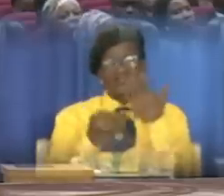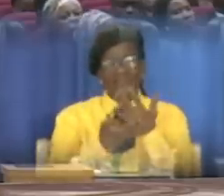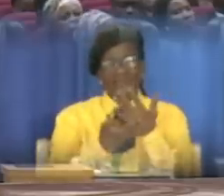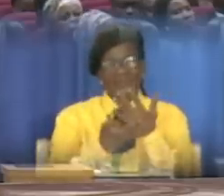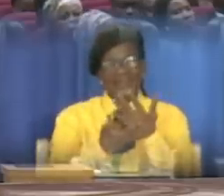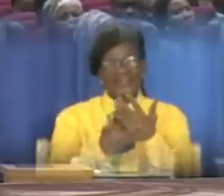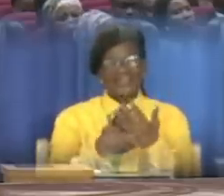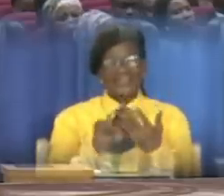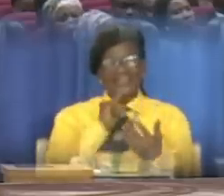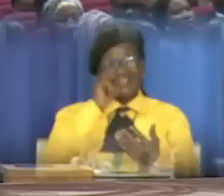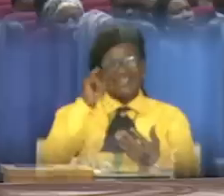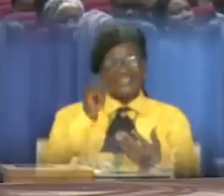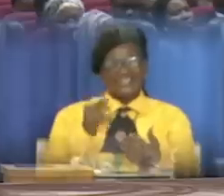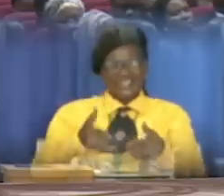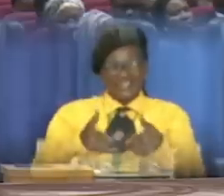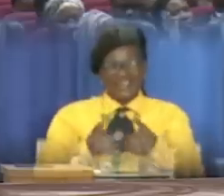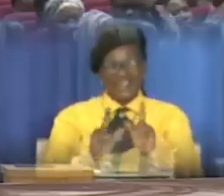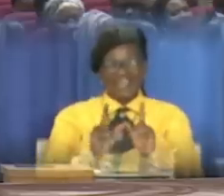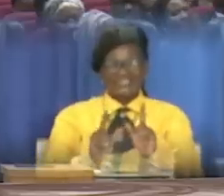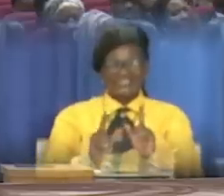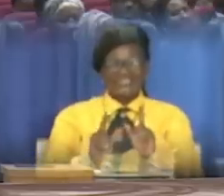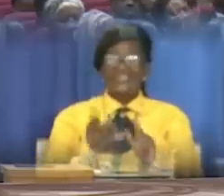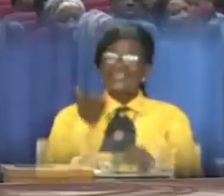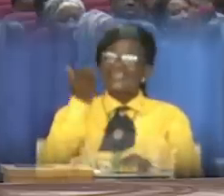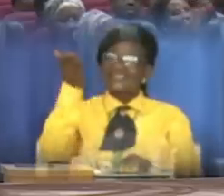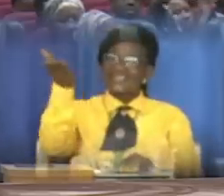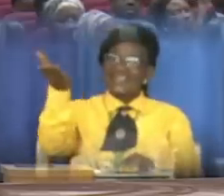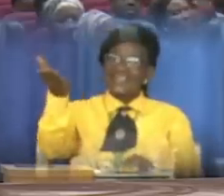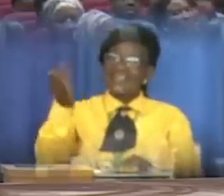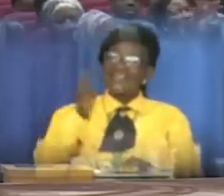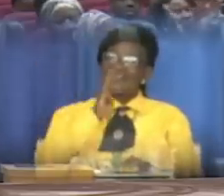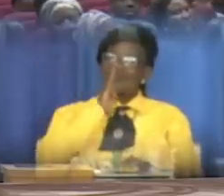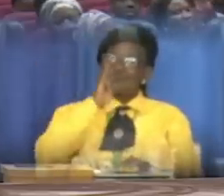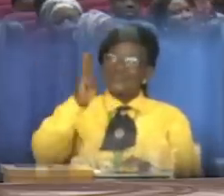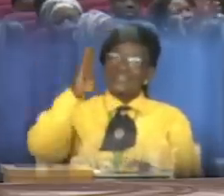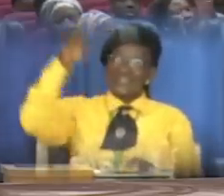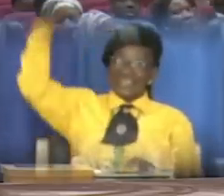Light, part 2.